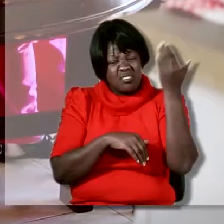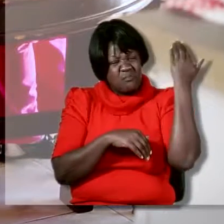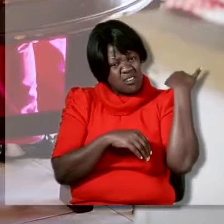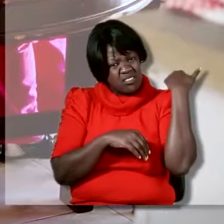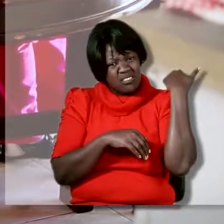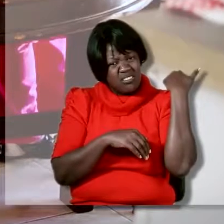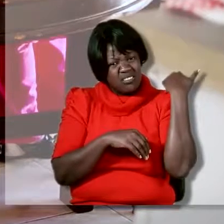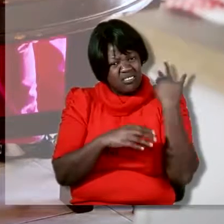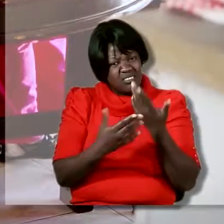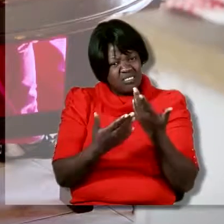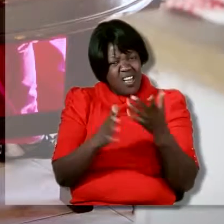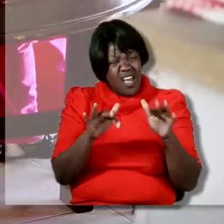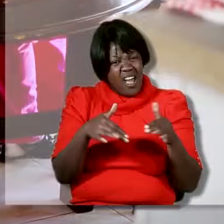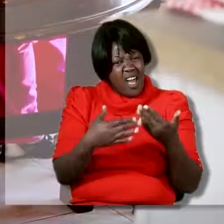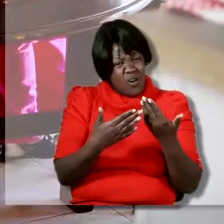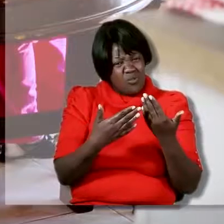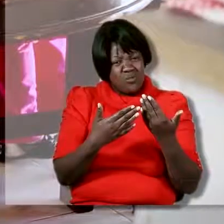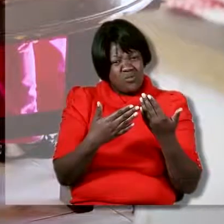tense both in the future and the past?